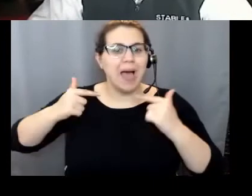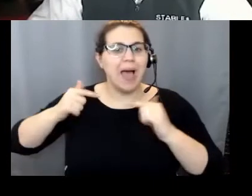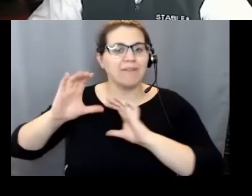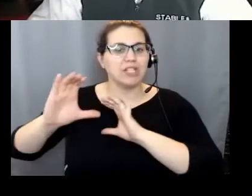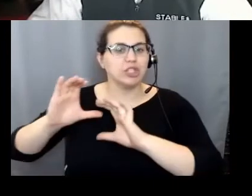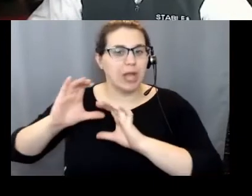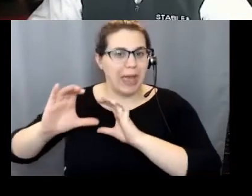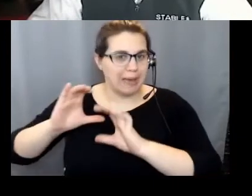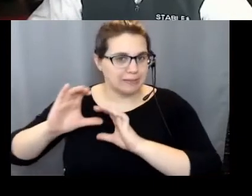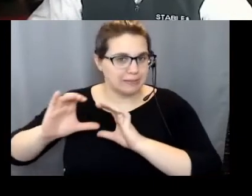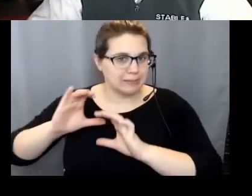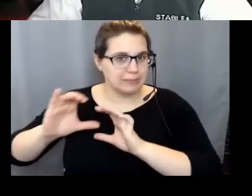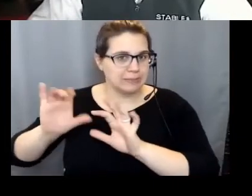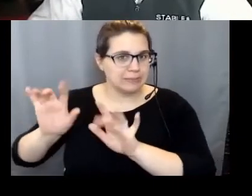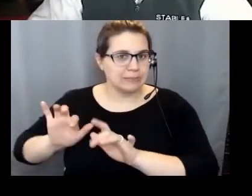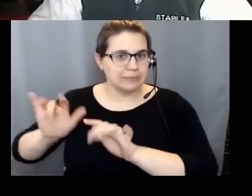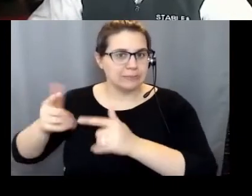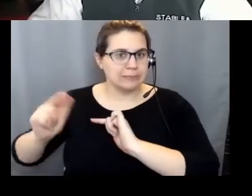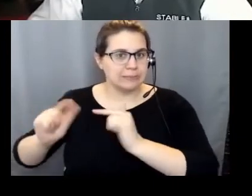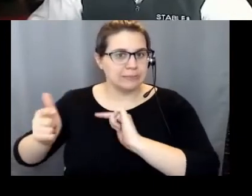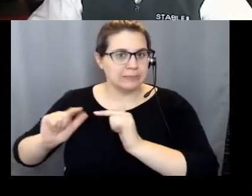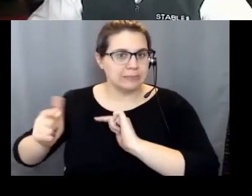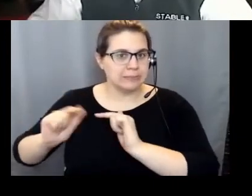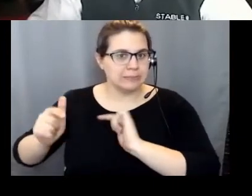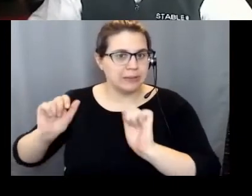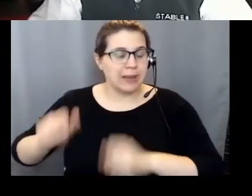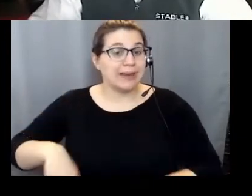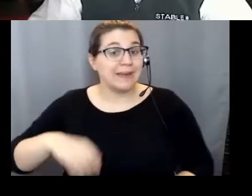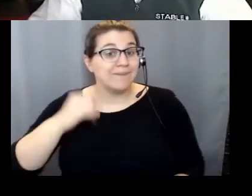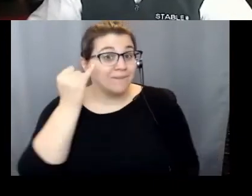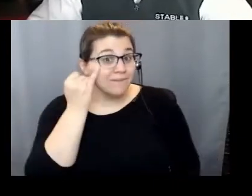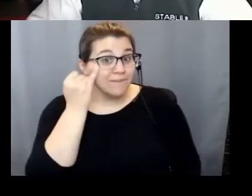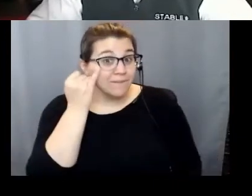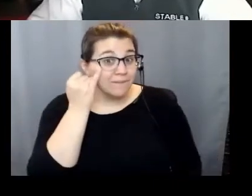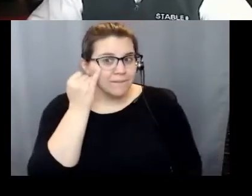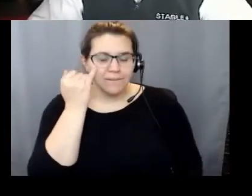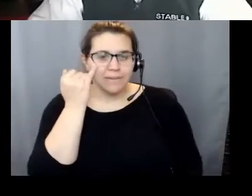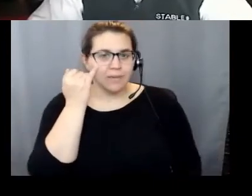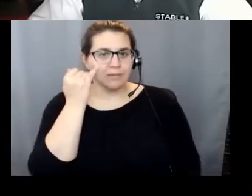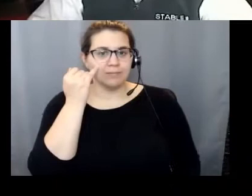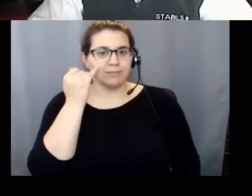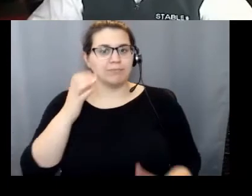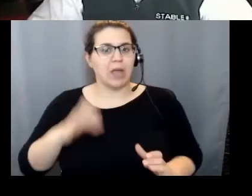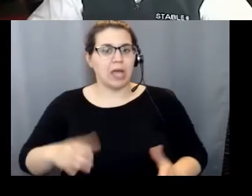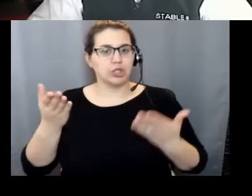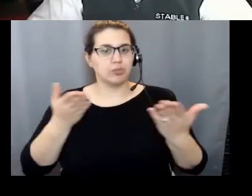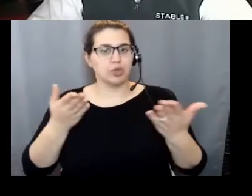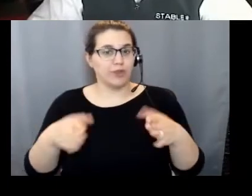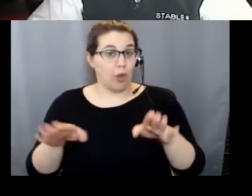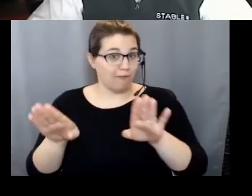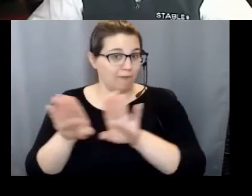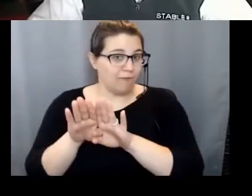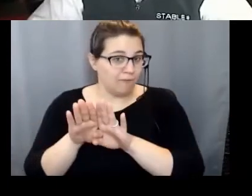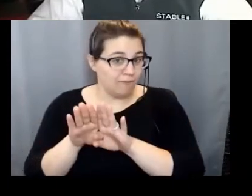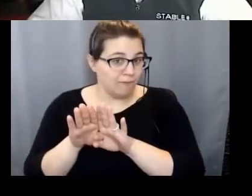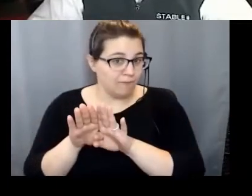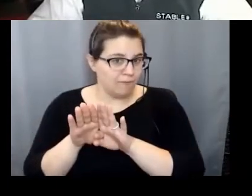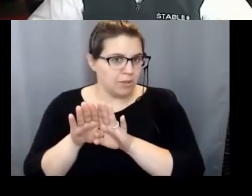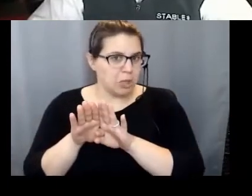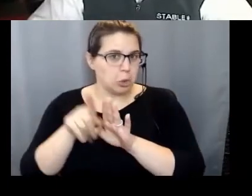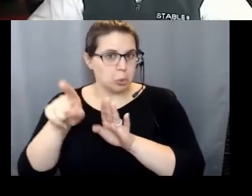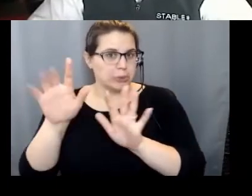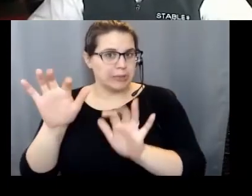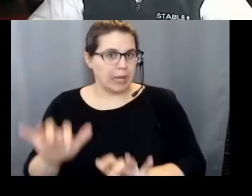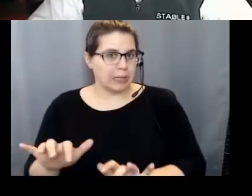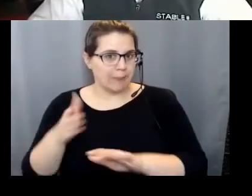walkthrough. If you enroll during off hours of customer service, this box will be grayed as you